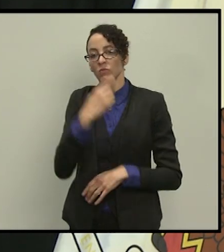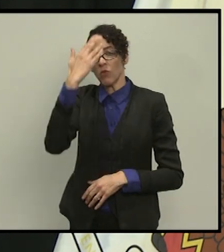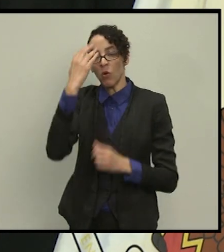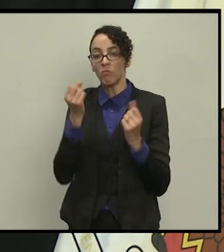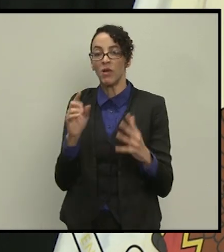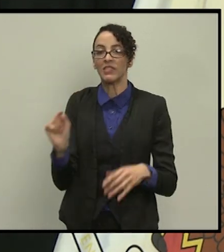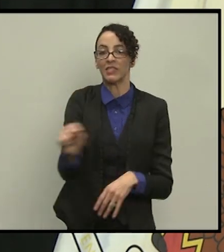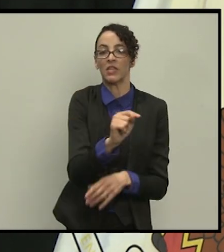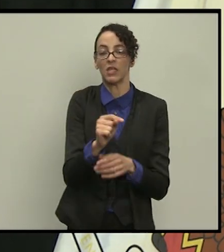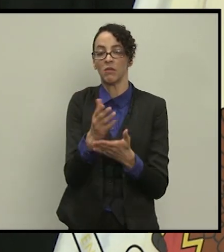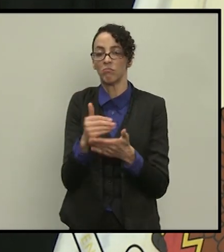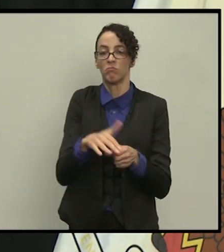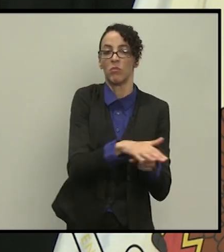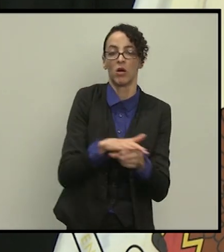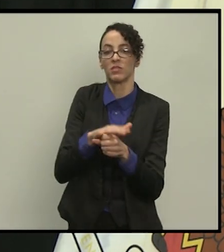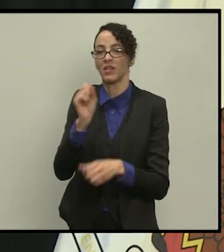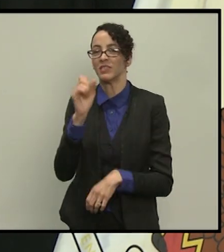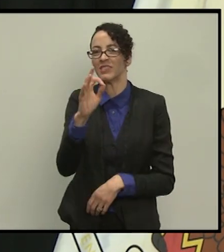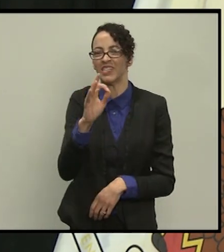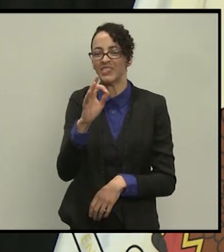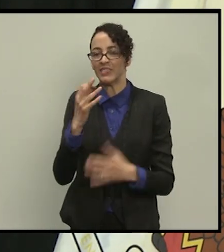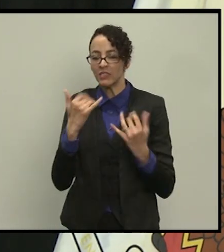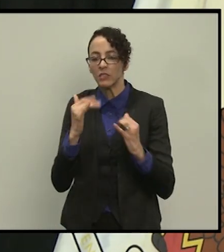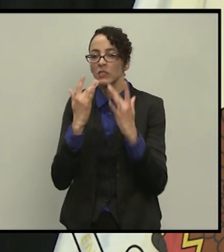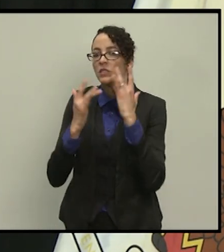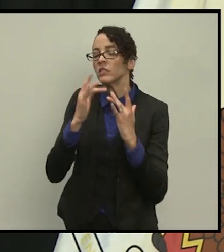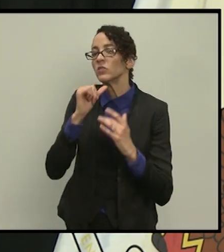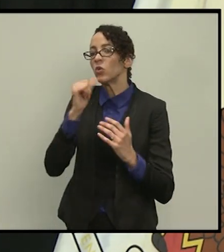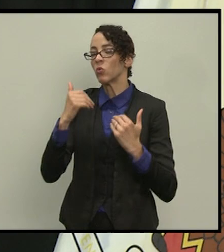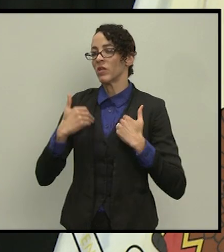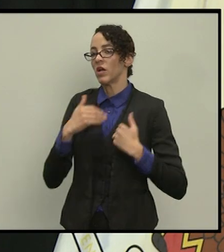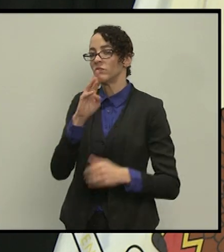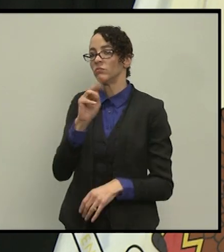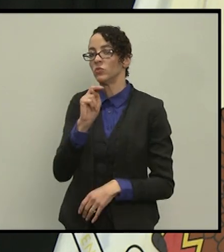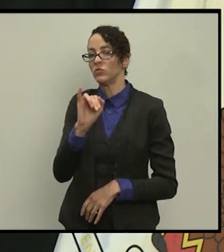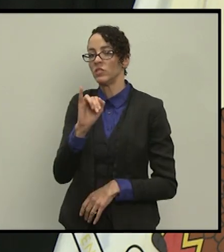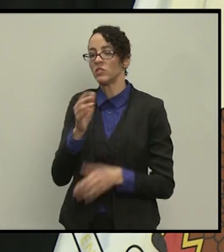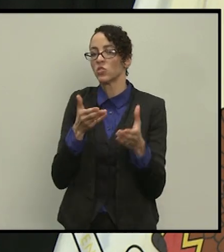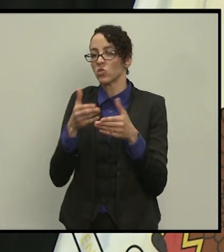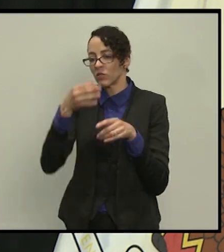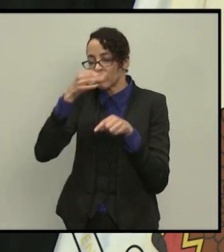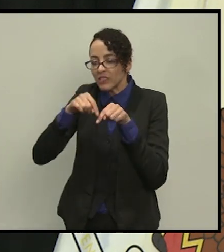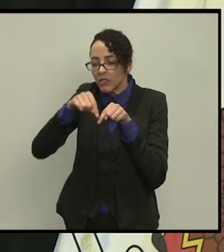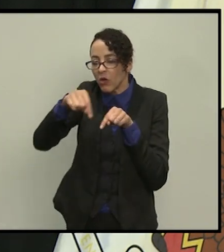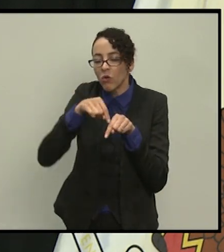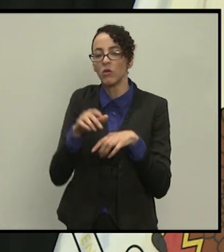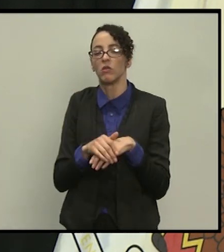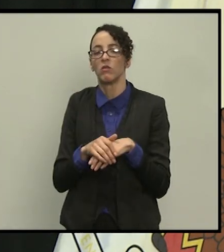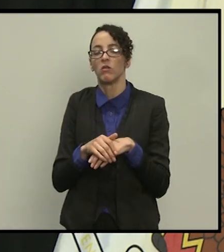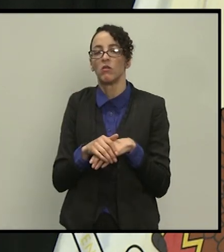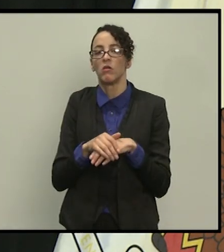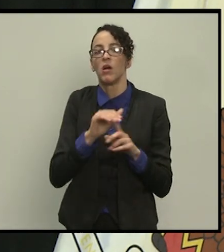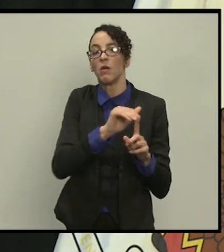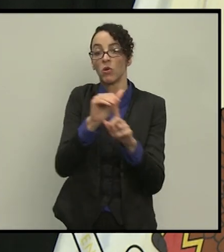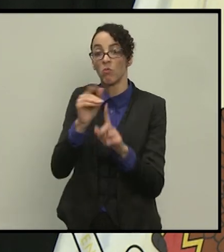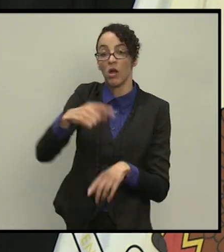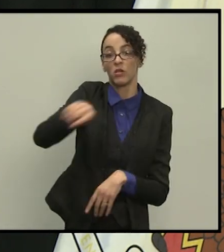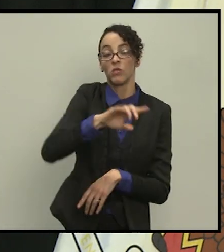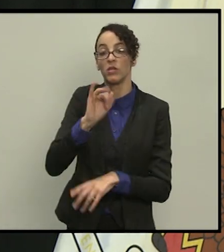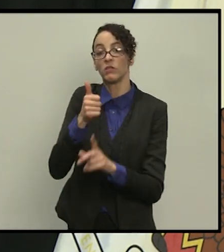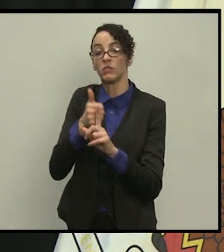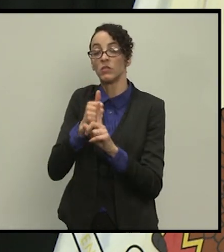left without nearby muni service. So I'd like to remind you all that if you are over 65 or disabled,